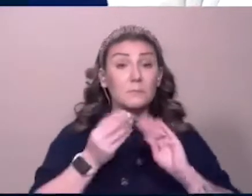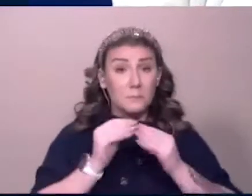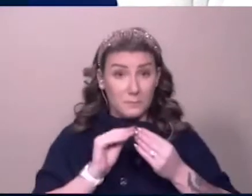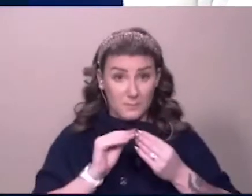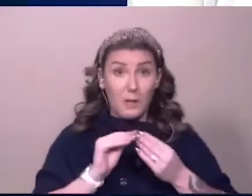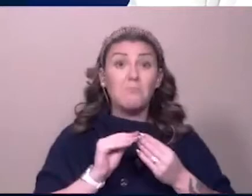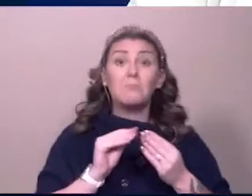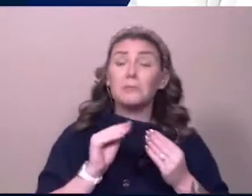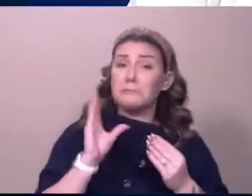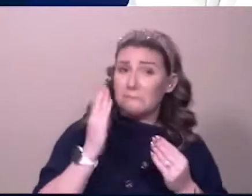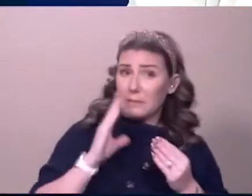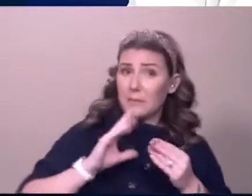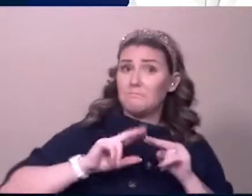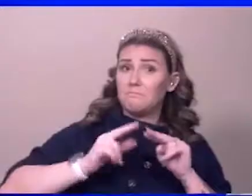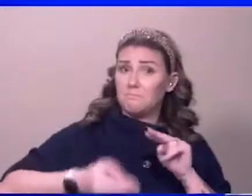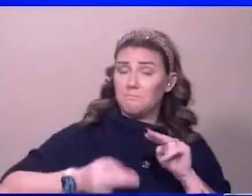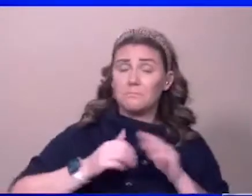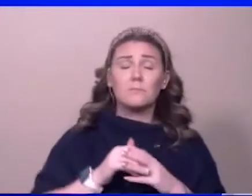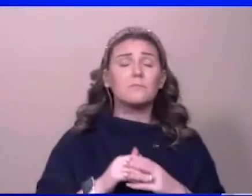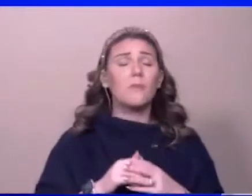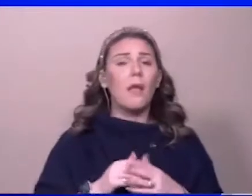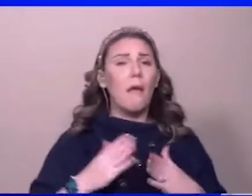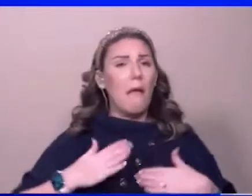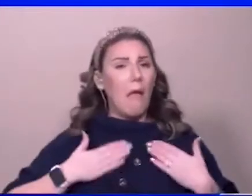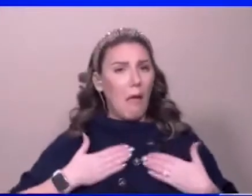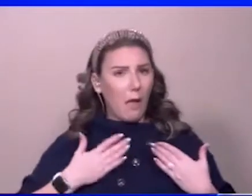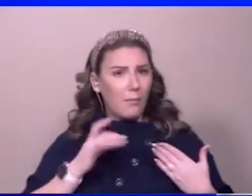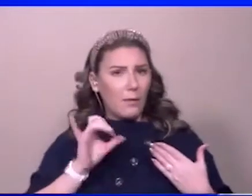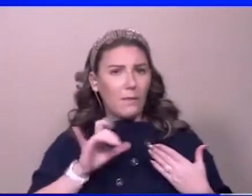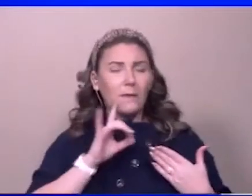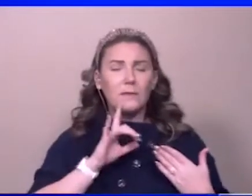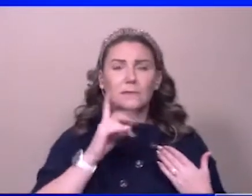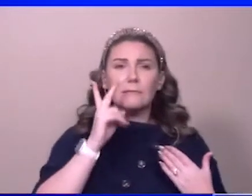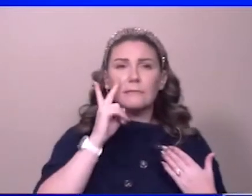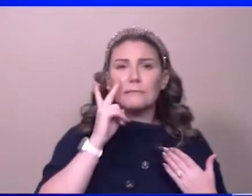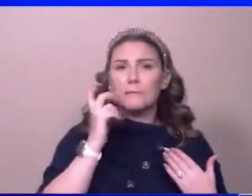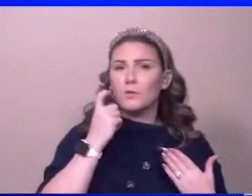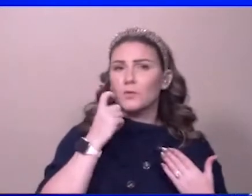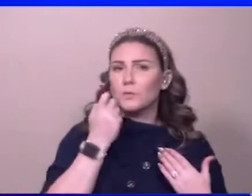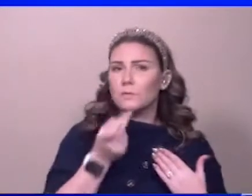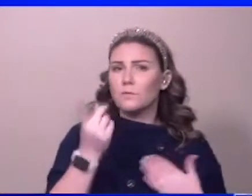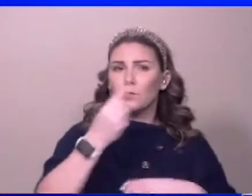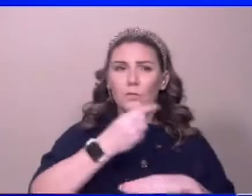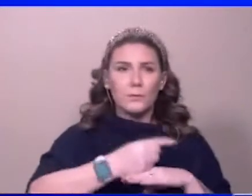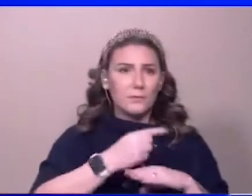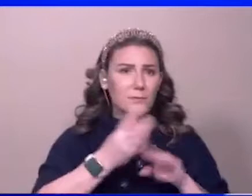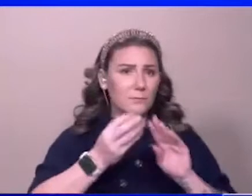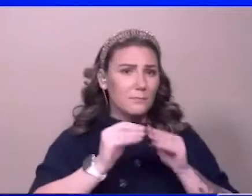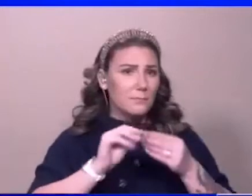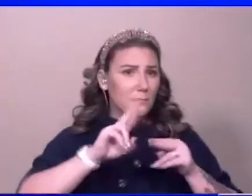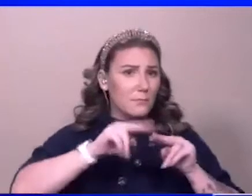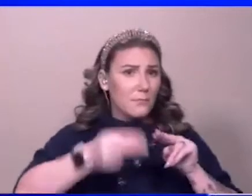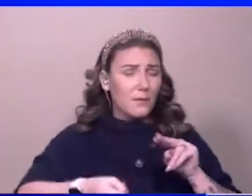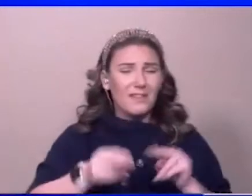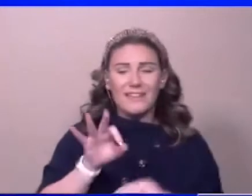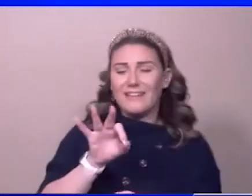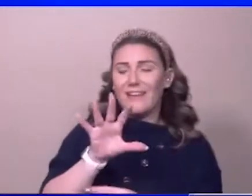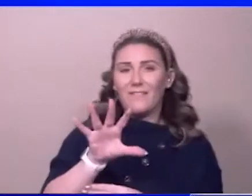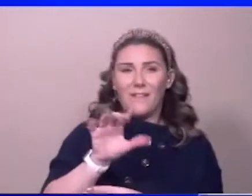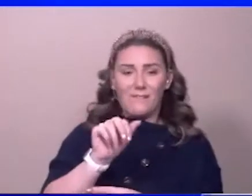So I think we are happy about that. I think we've seen the last couple days now that numbers have trended down. So 95 active